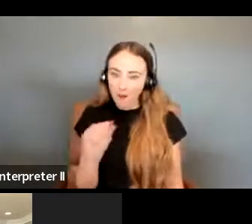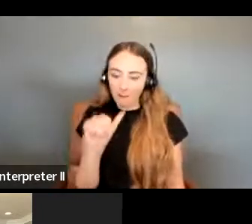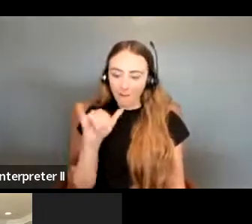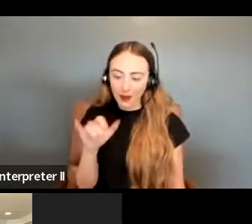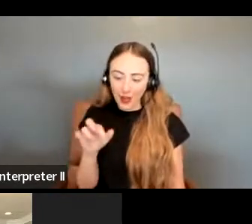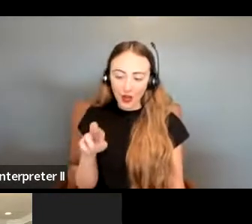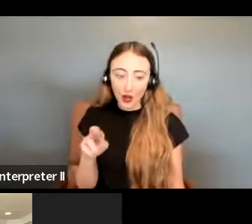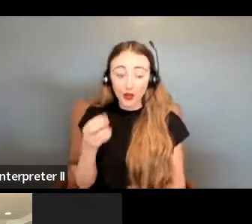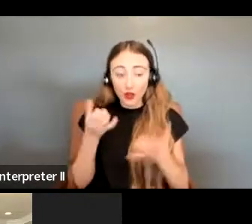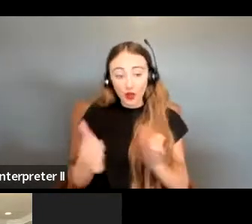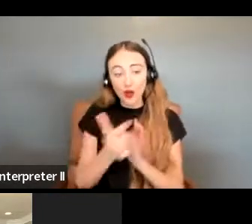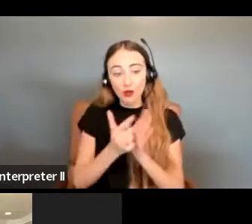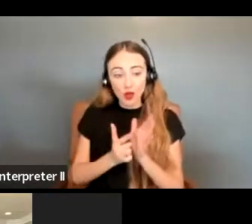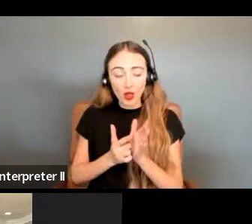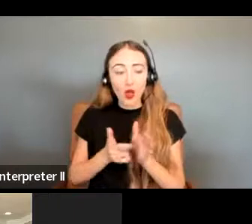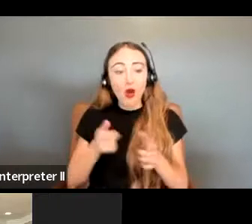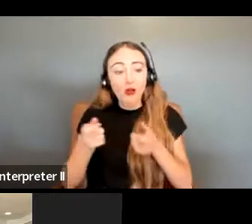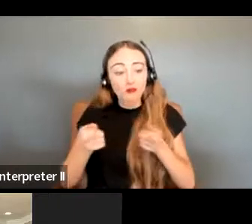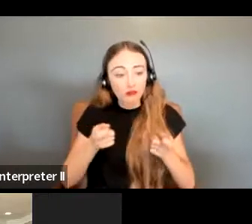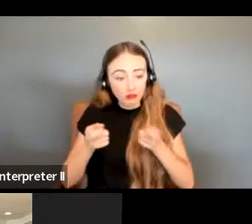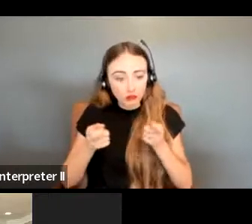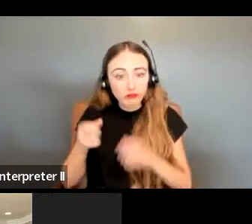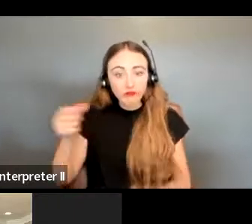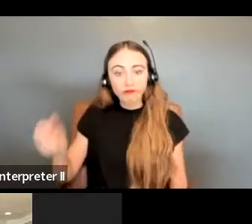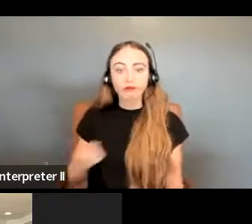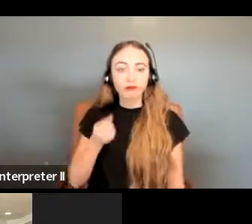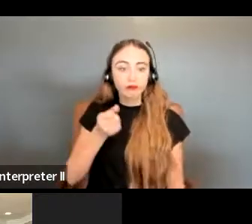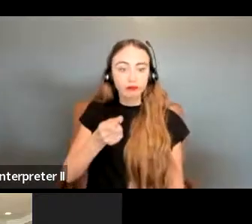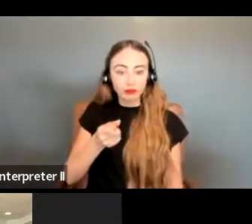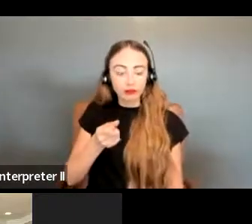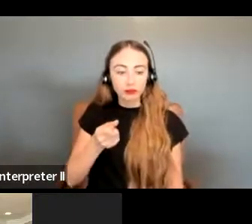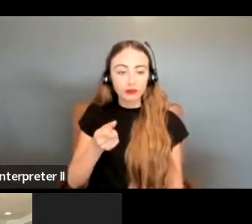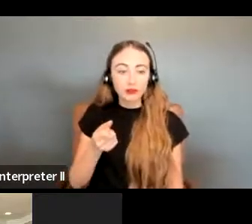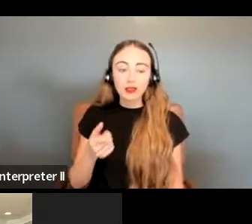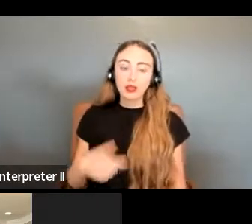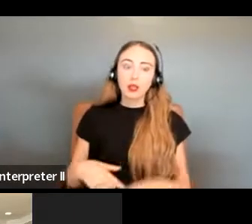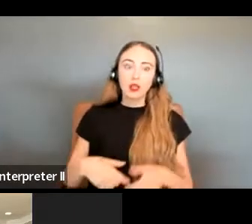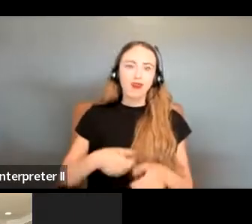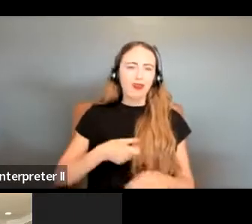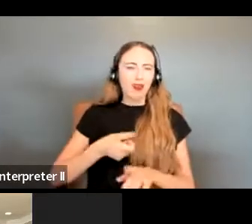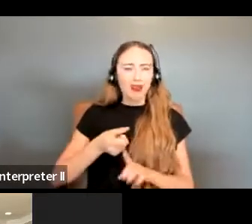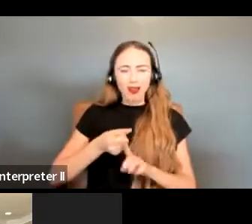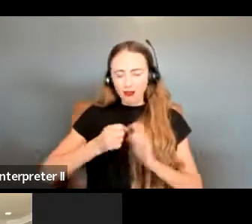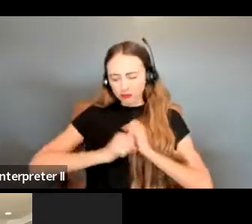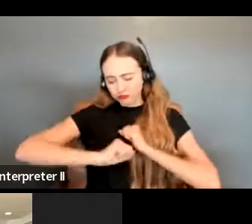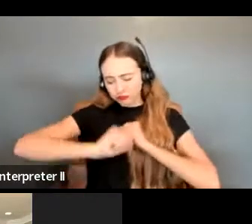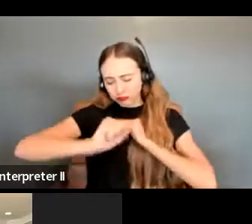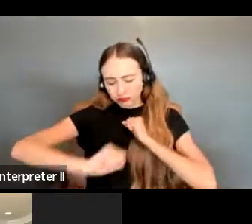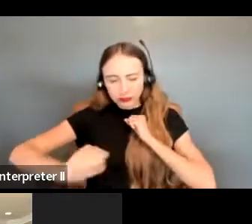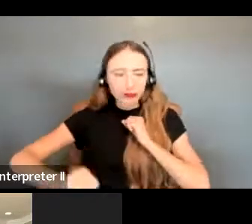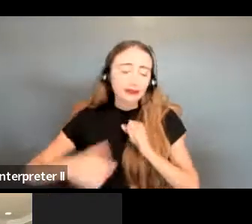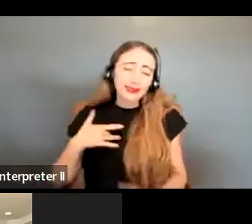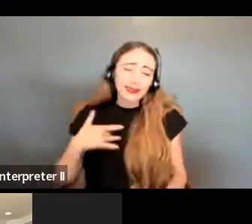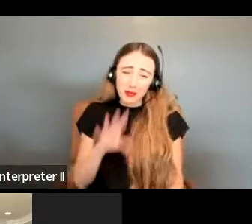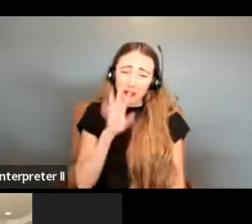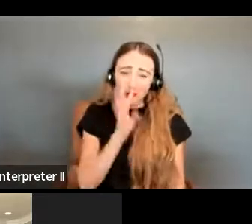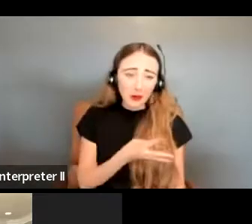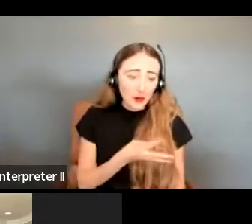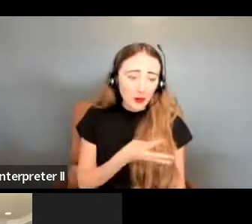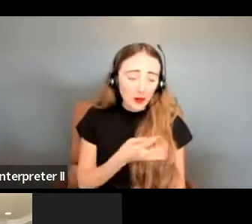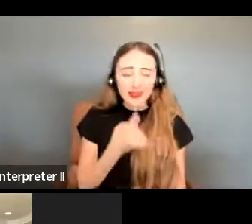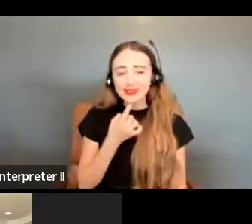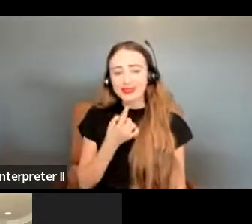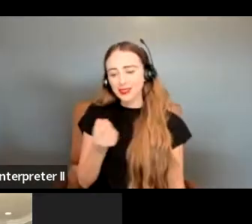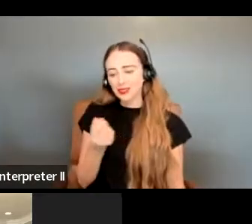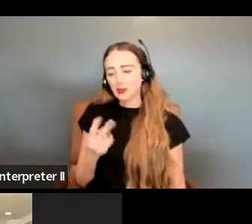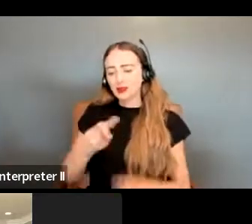current law governing the appointment of WMATA board members is lengthy, complicated, and largely ignored. It specifies 12